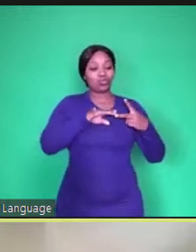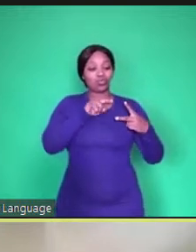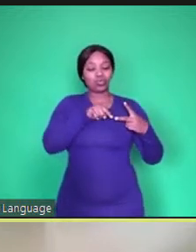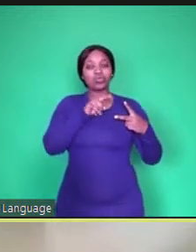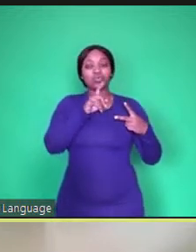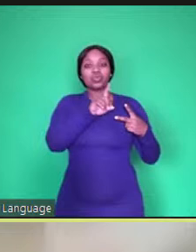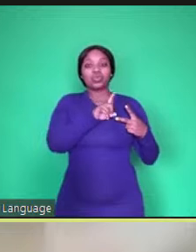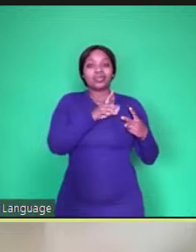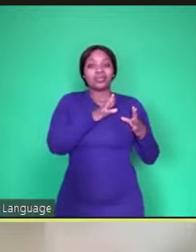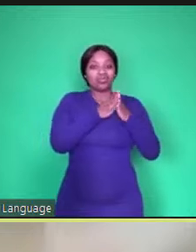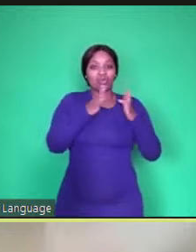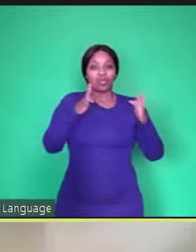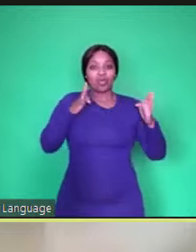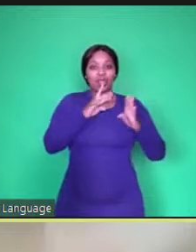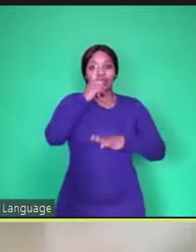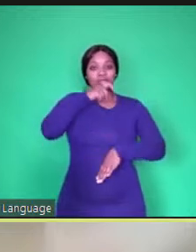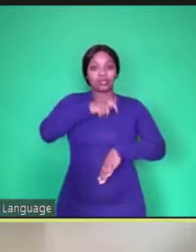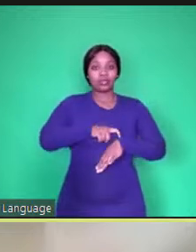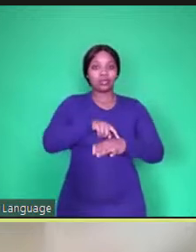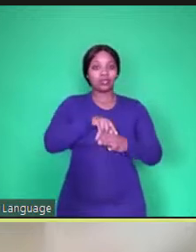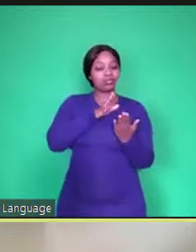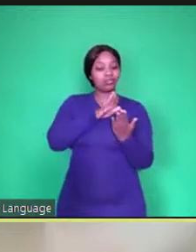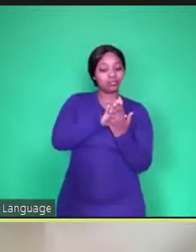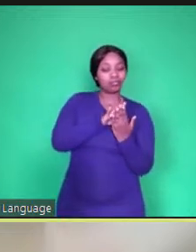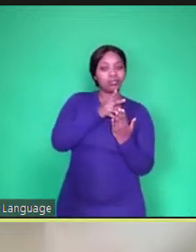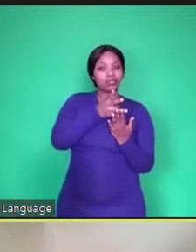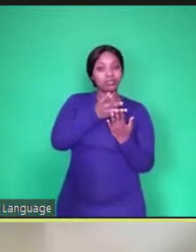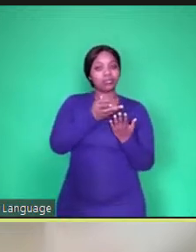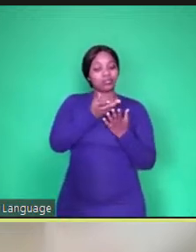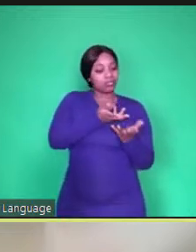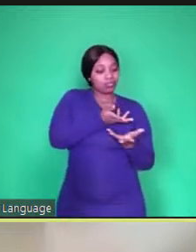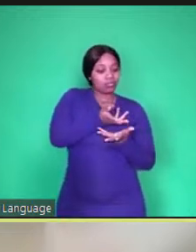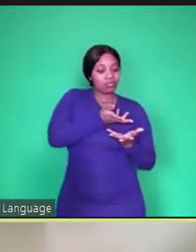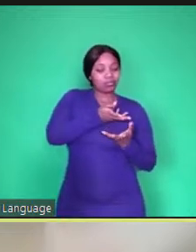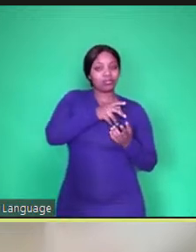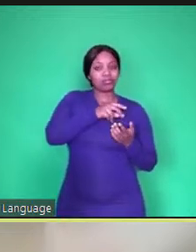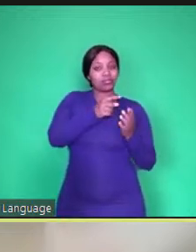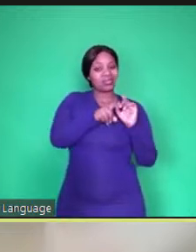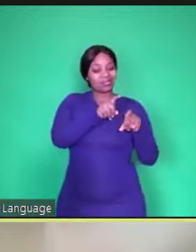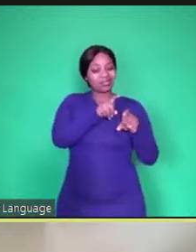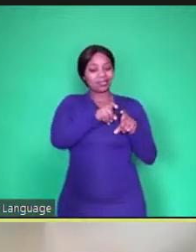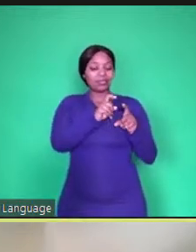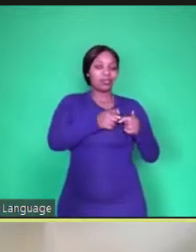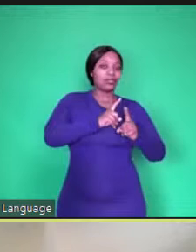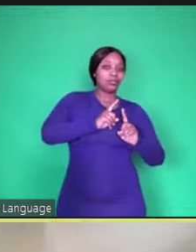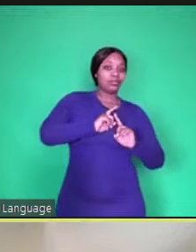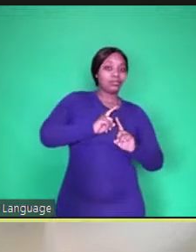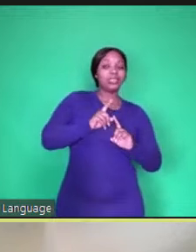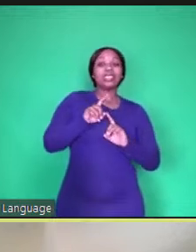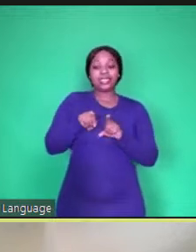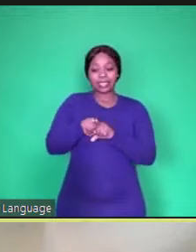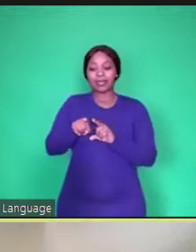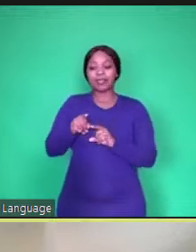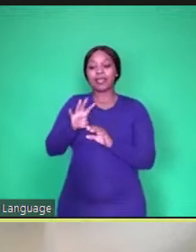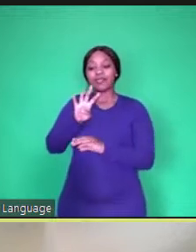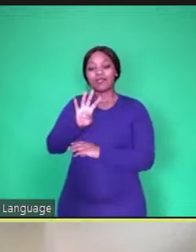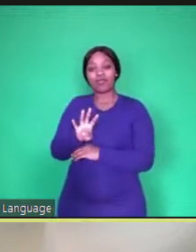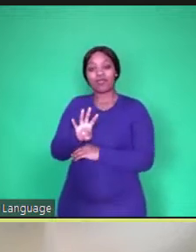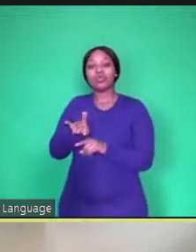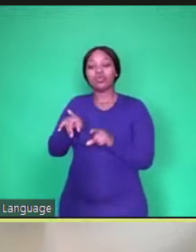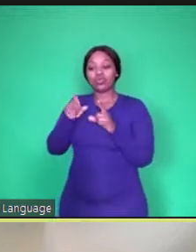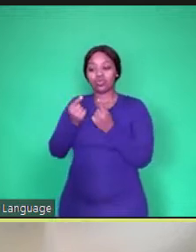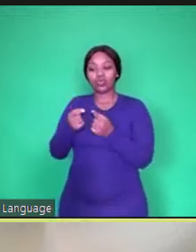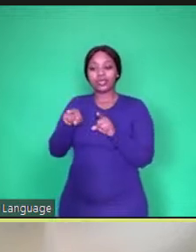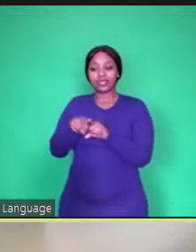face-to-face encounter through telephone round, and similar to wave 3. But in wave 4, we're going to do the same the way how we did it in wave 1,